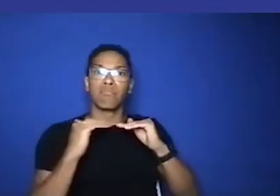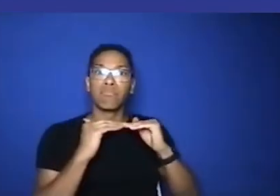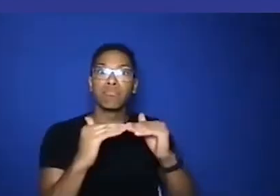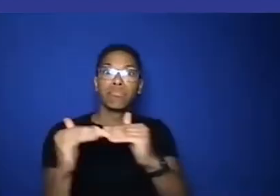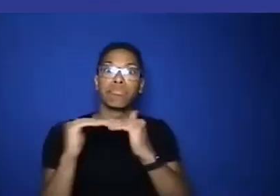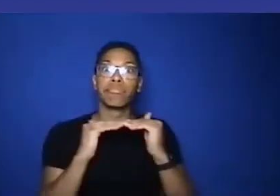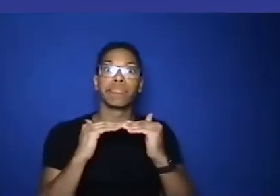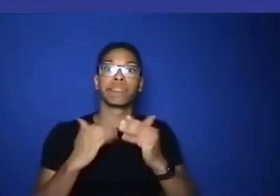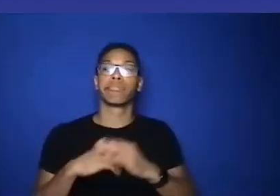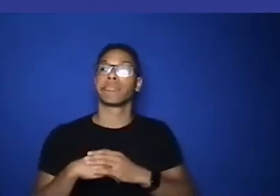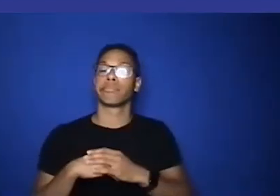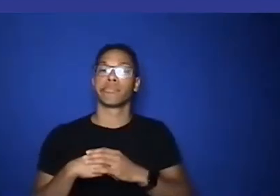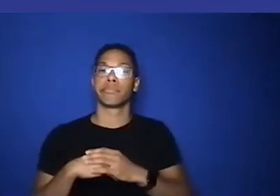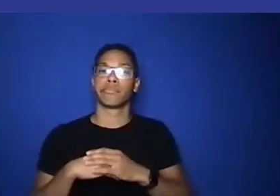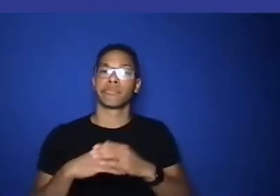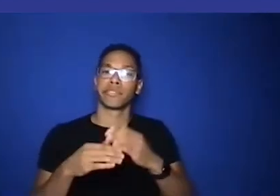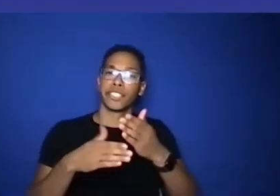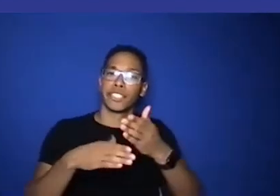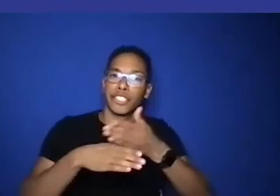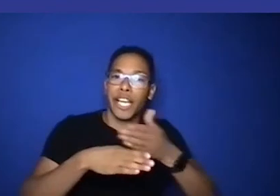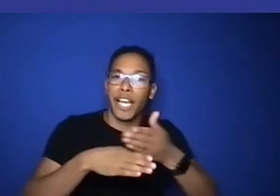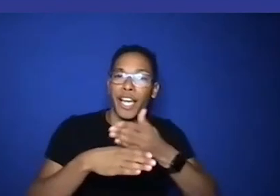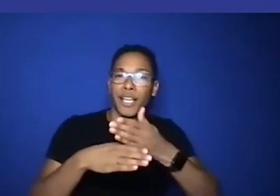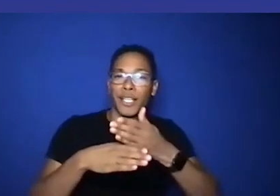be shared together.